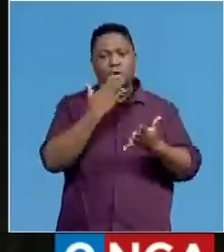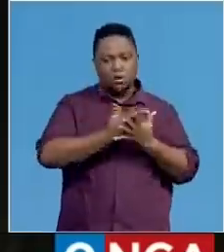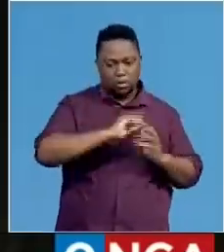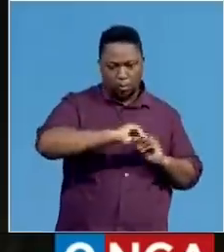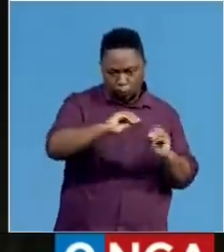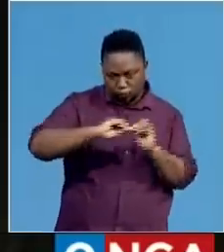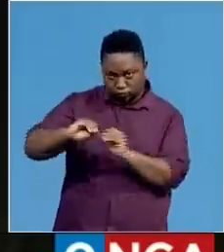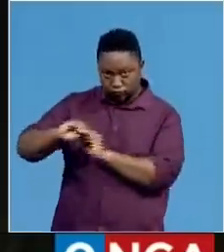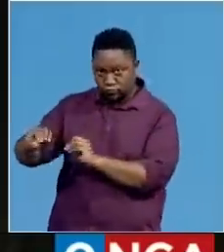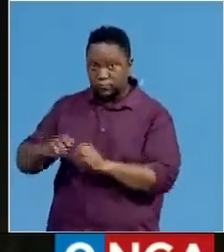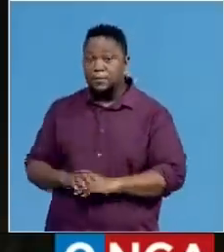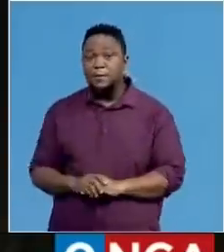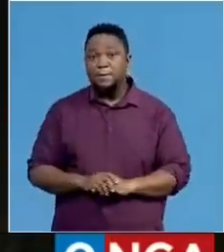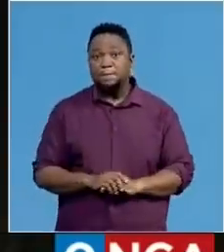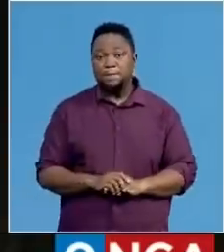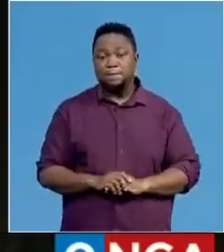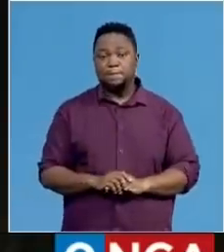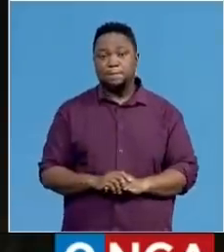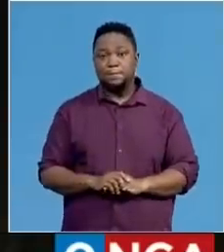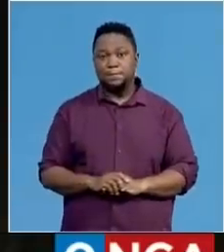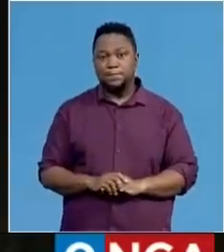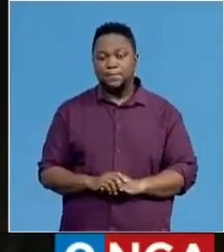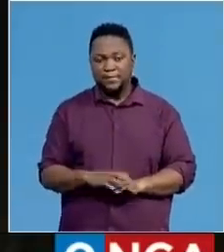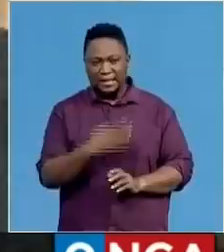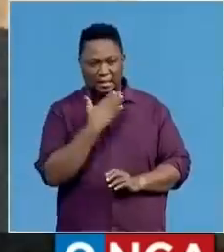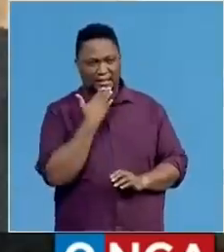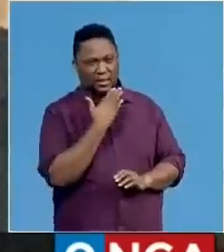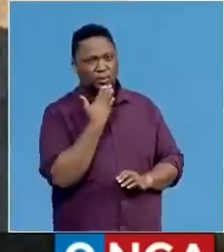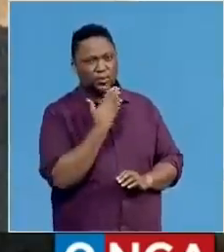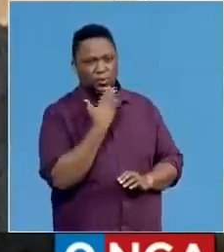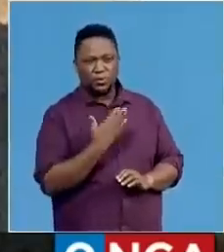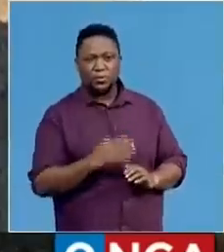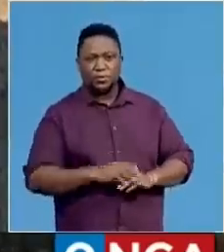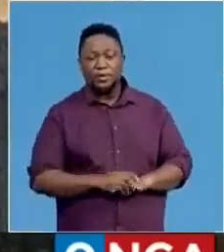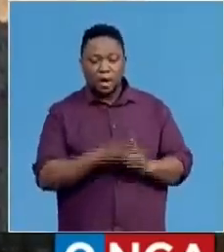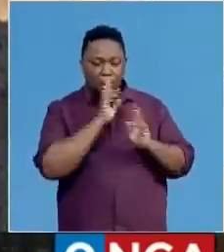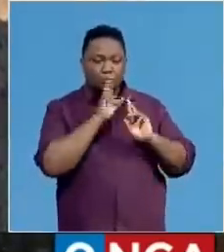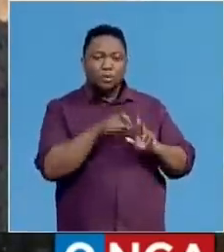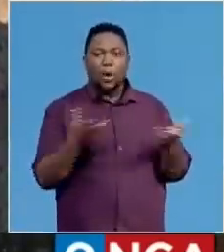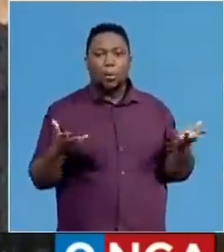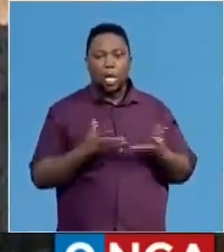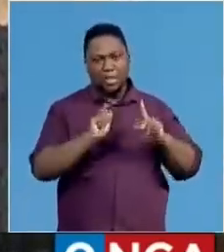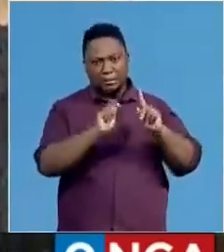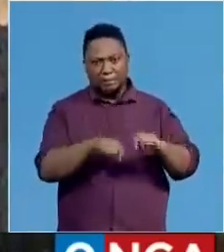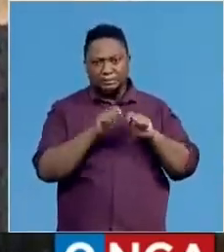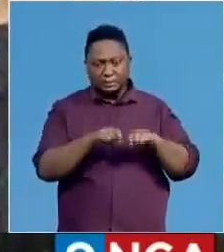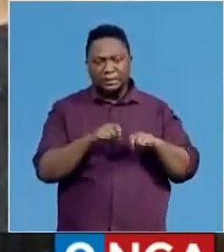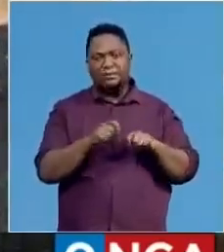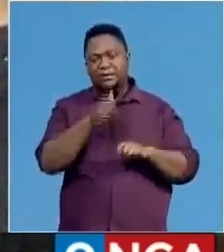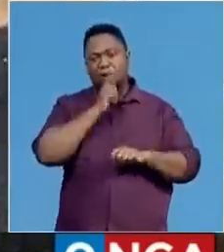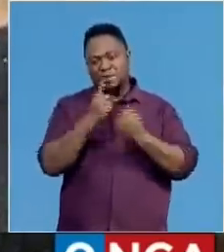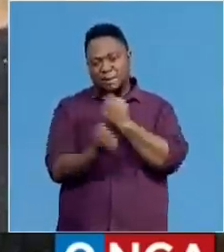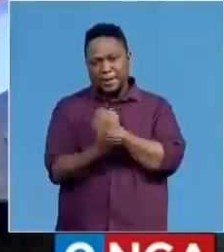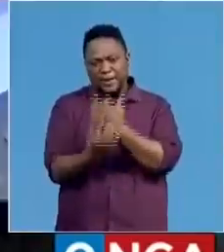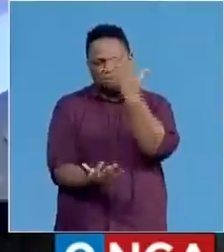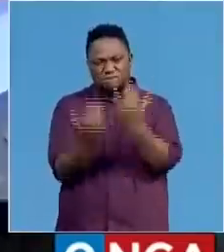accommodation, a university accommodation near the Rondebosch Common. Lindsay Detlinger, we'll leave it there for now. Our reporter in Cape Town tracking the developments of that fire for